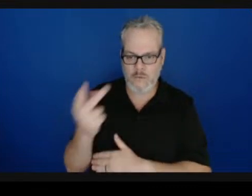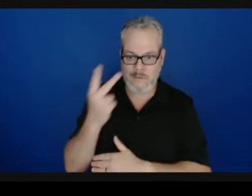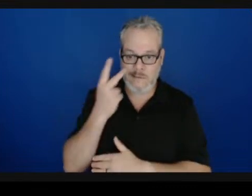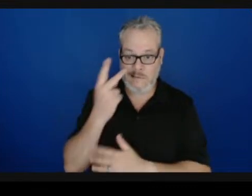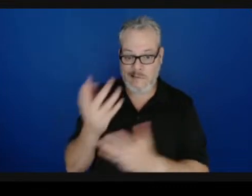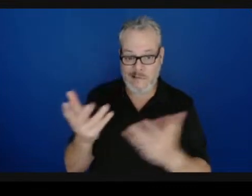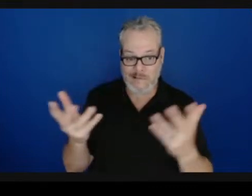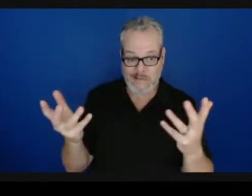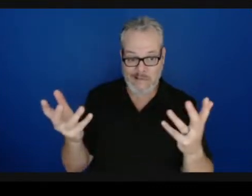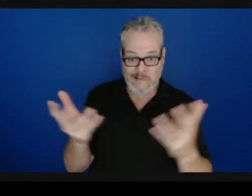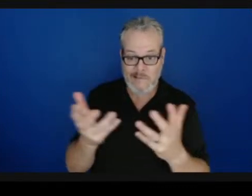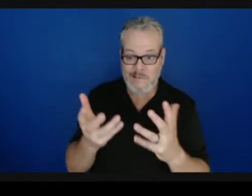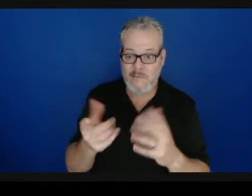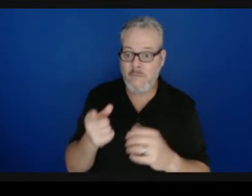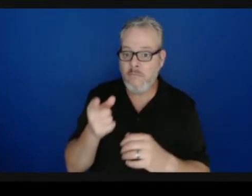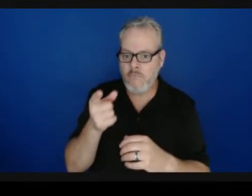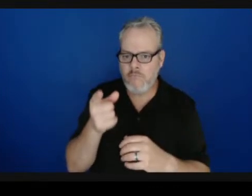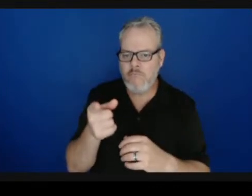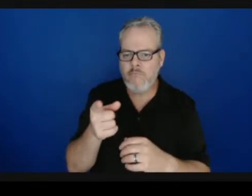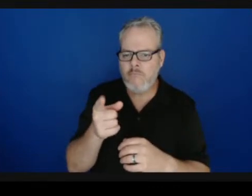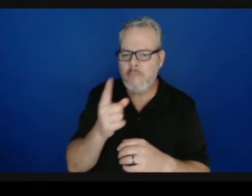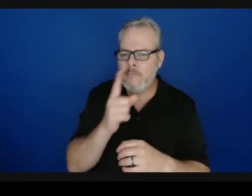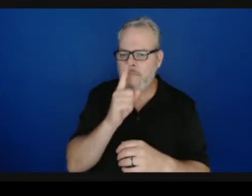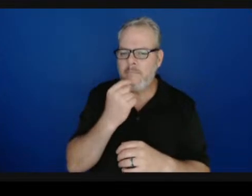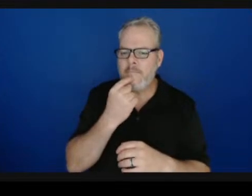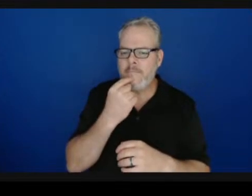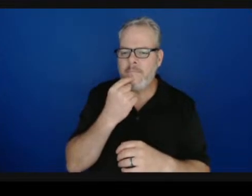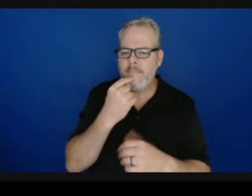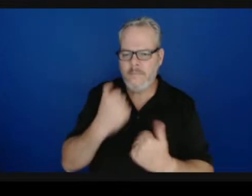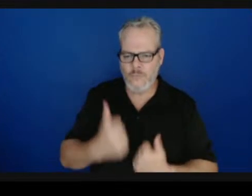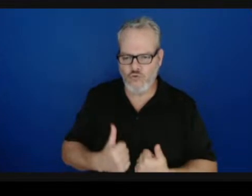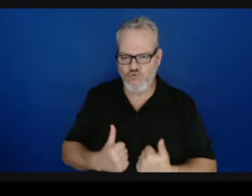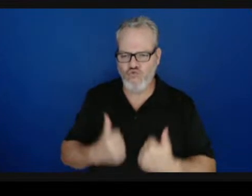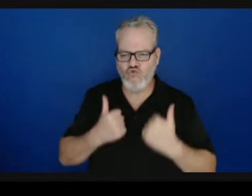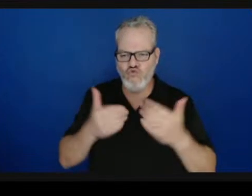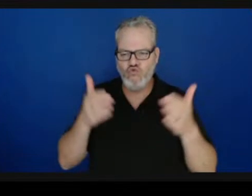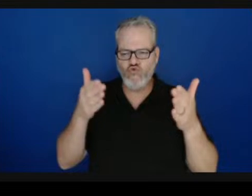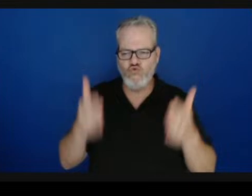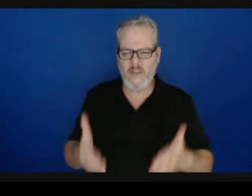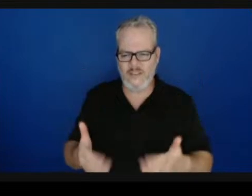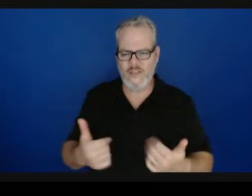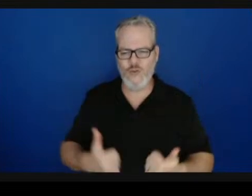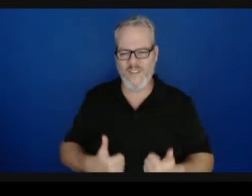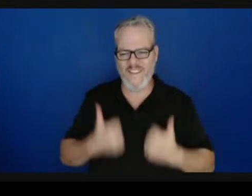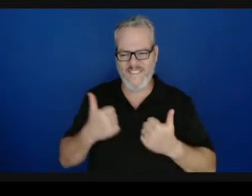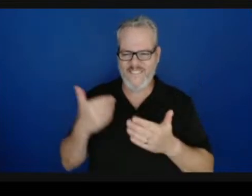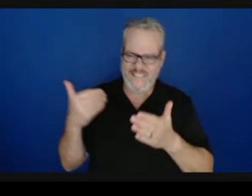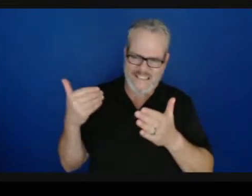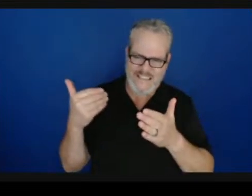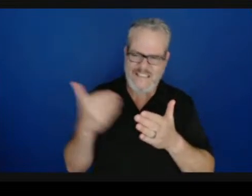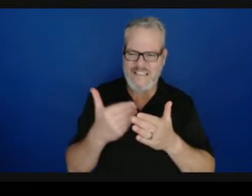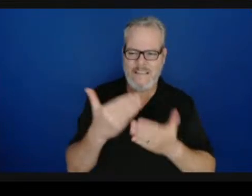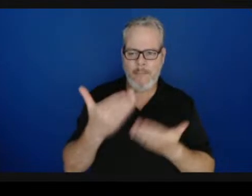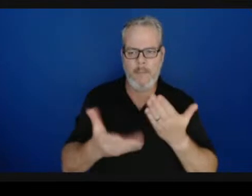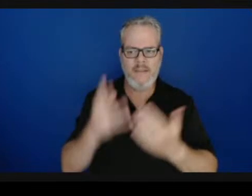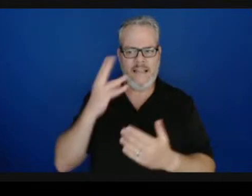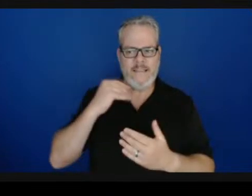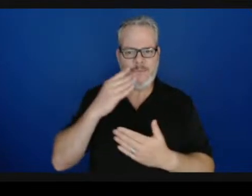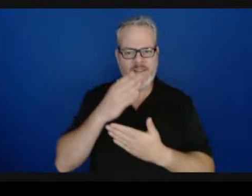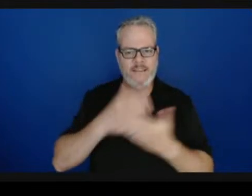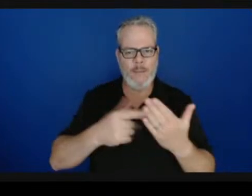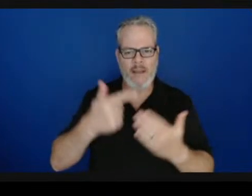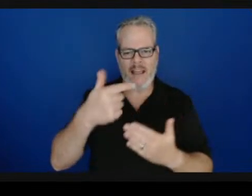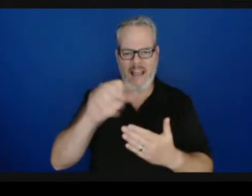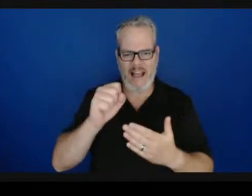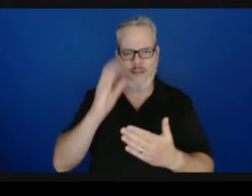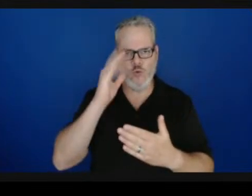They are noting that residents of nearby subdivisions may experience gas emissions, which may increase and decrease over the